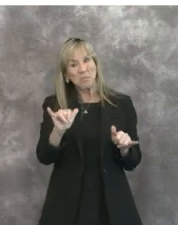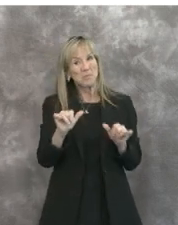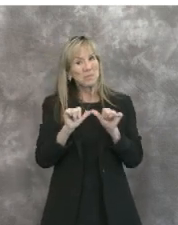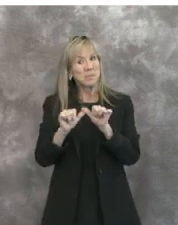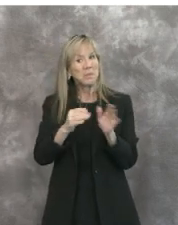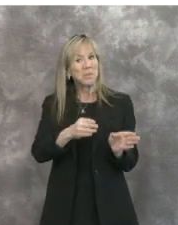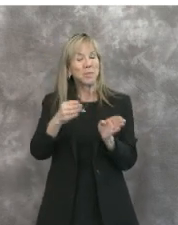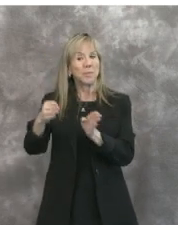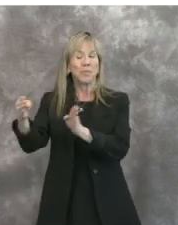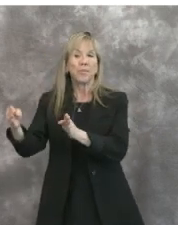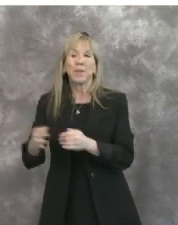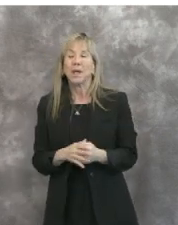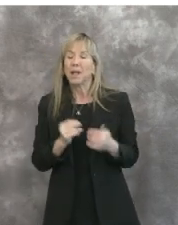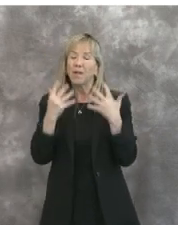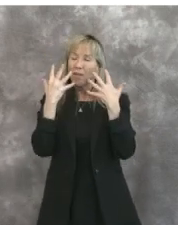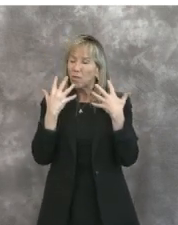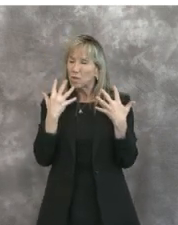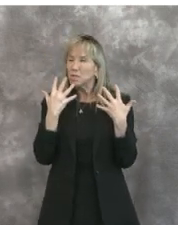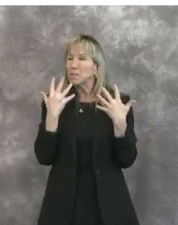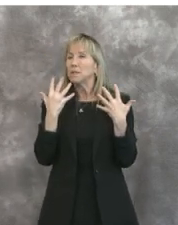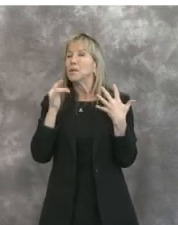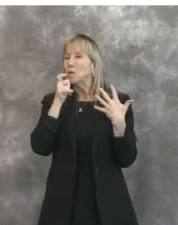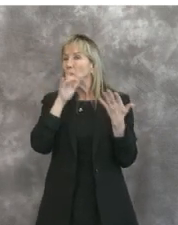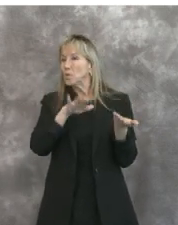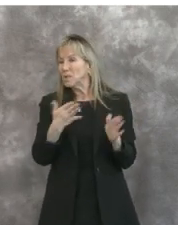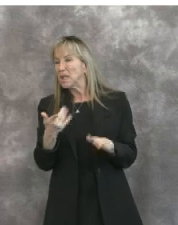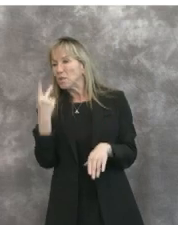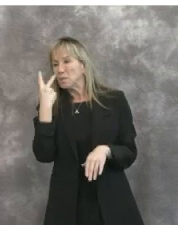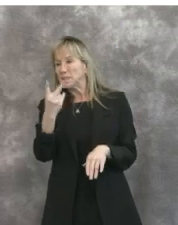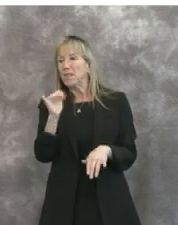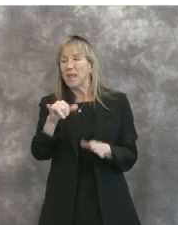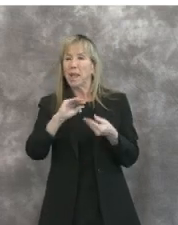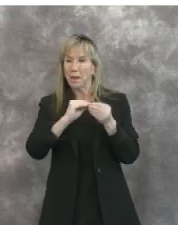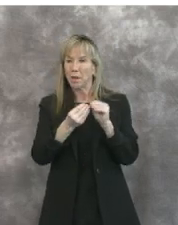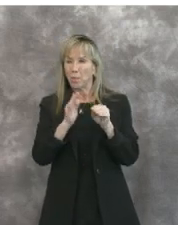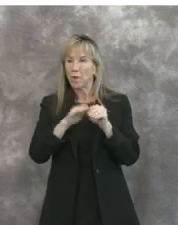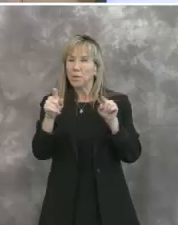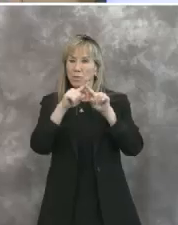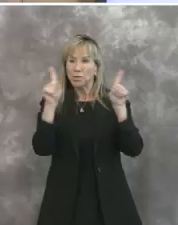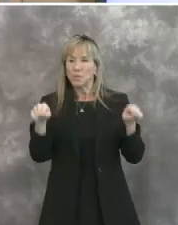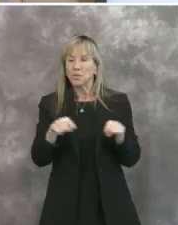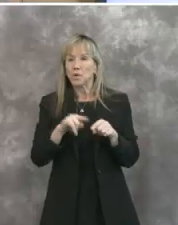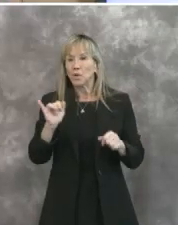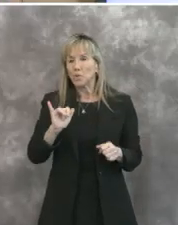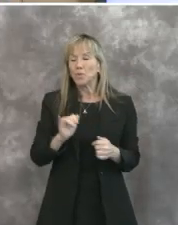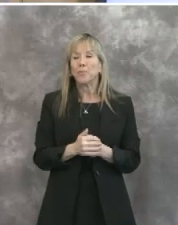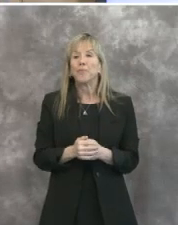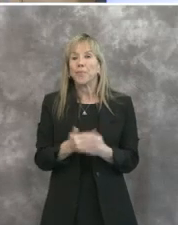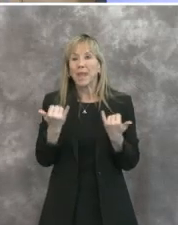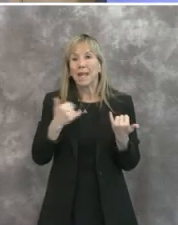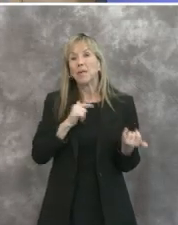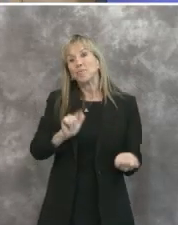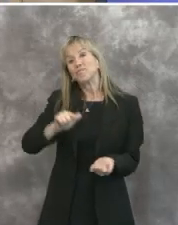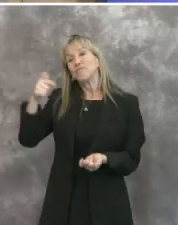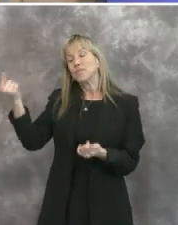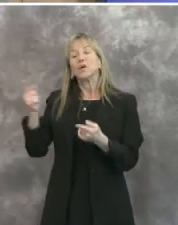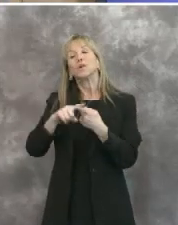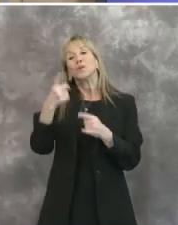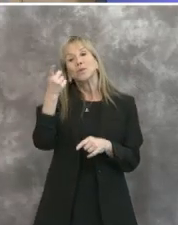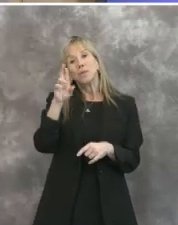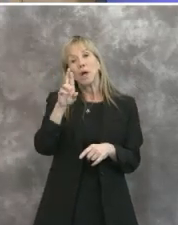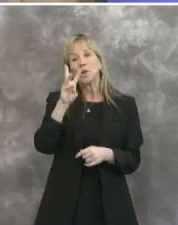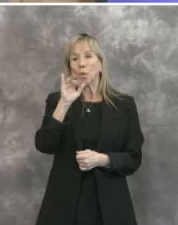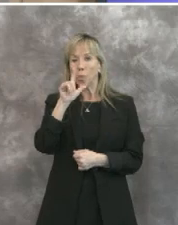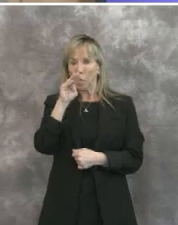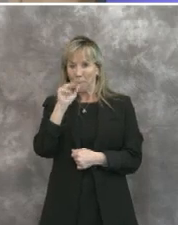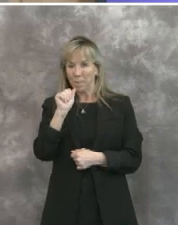then the unfortunate loss of life you see represented on that chart there. With that, I will turn it over to Dr. Wilma Wooten for her Public Health Officer's report.